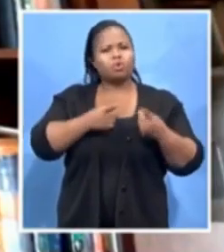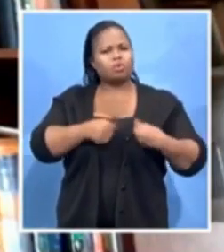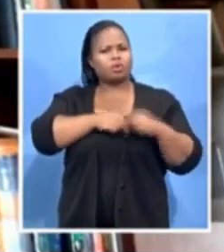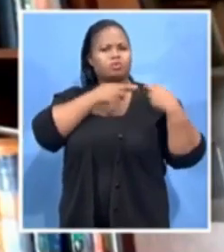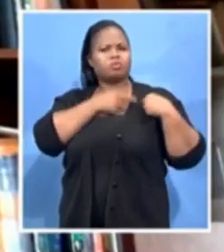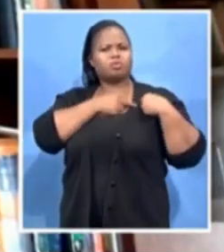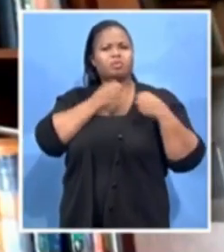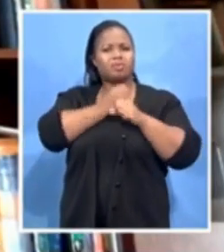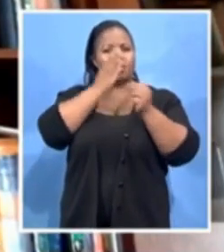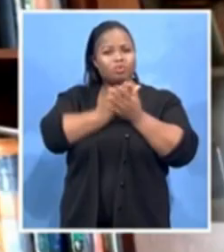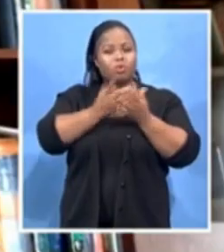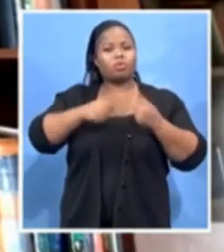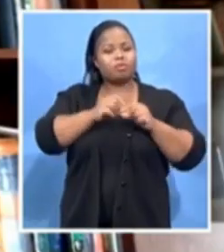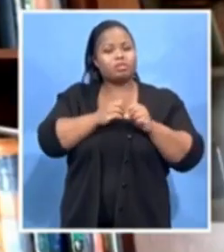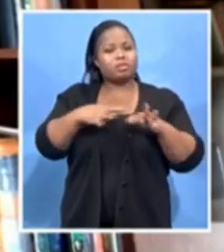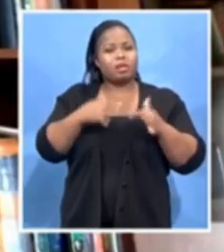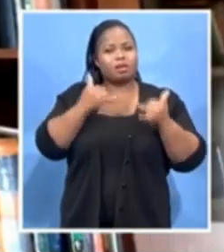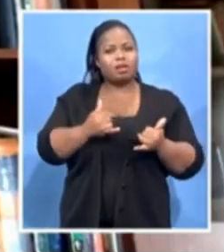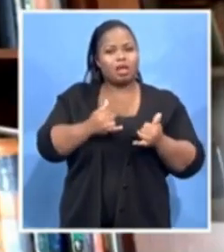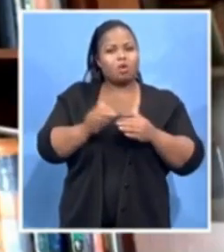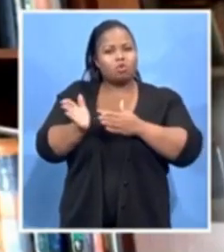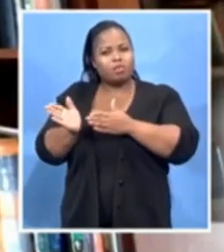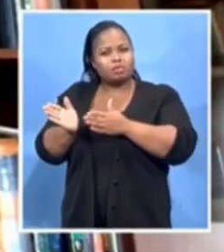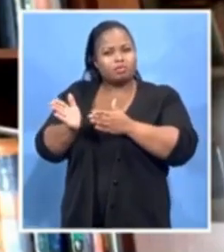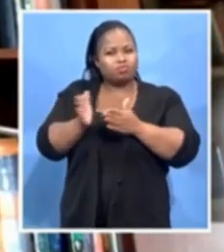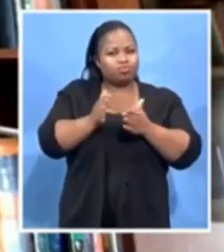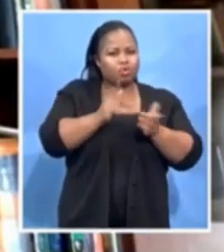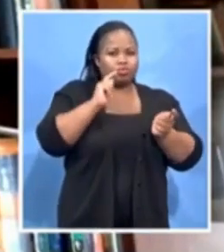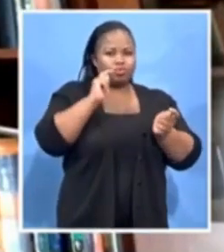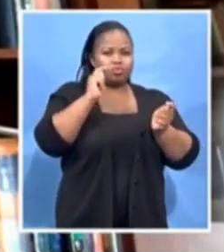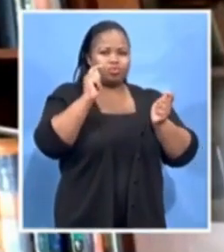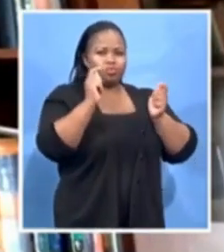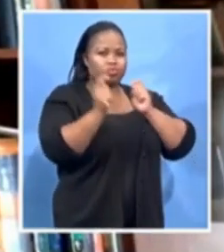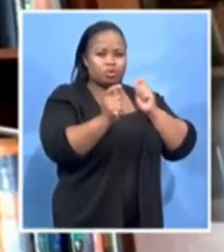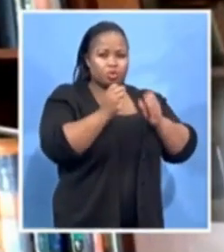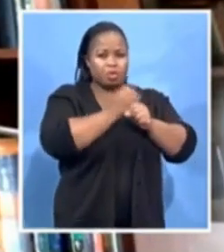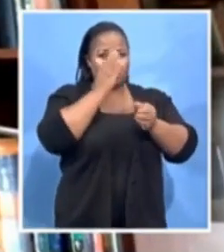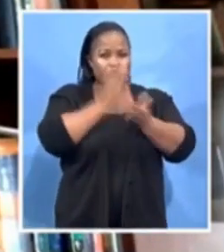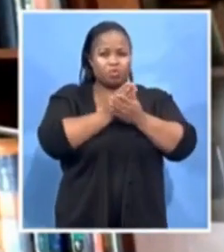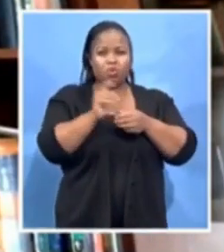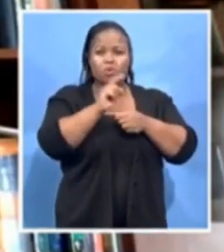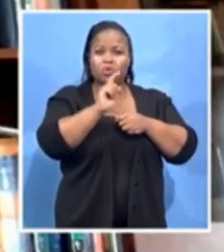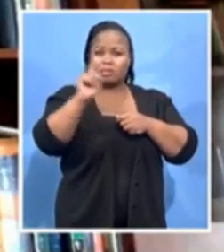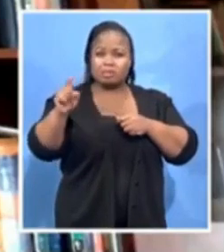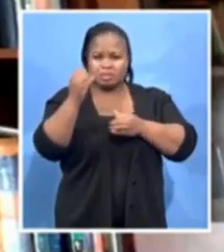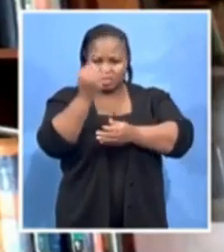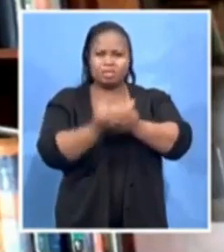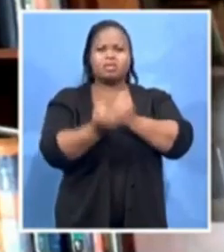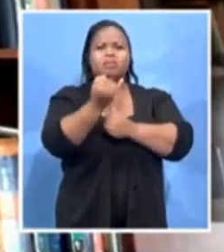the direction of guaranteeing their independence.